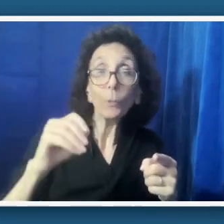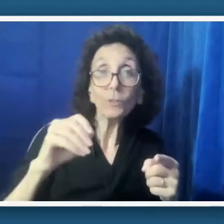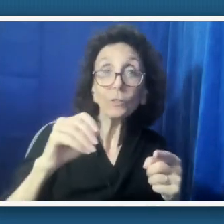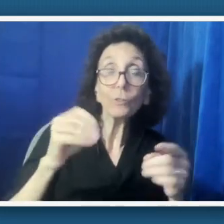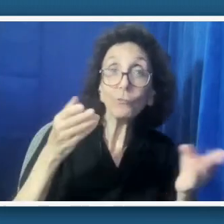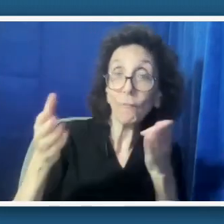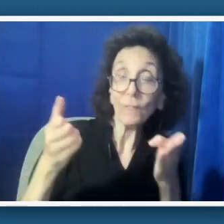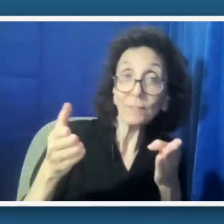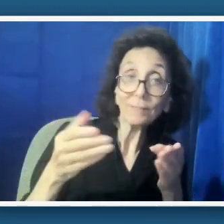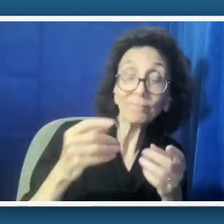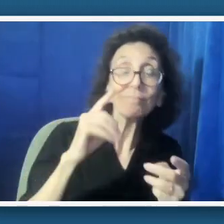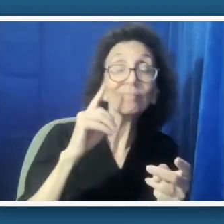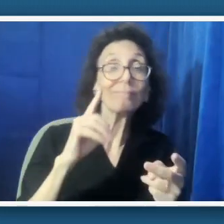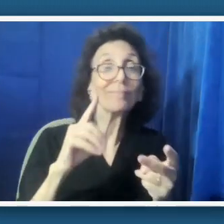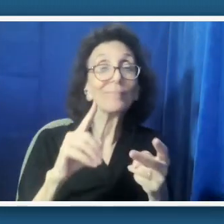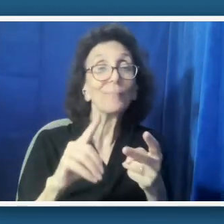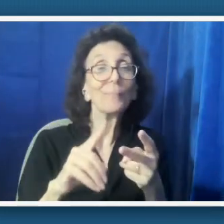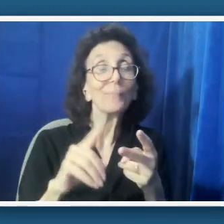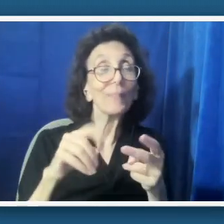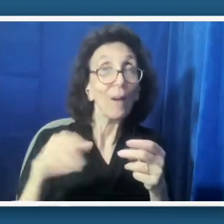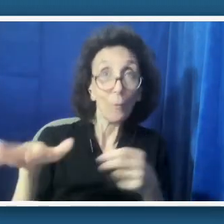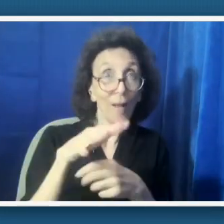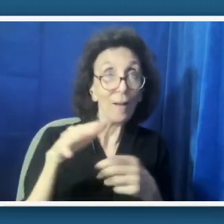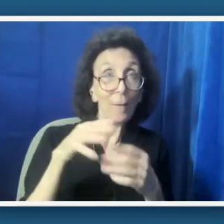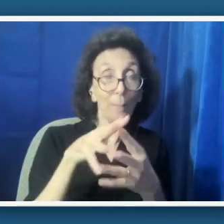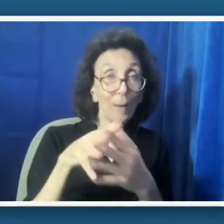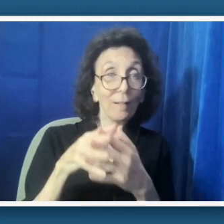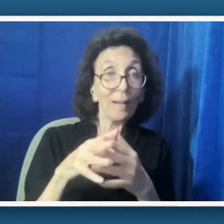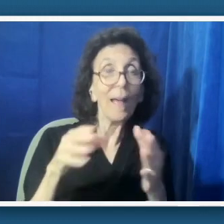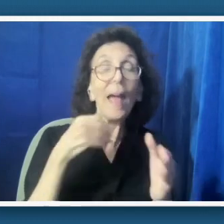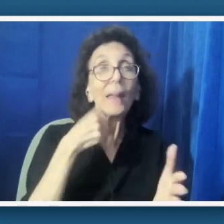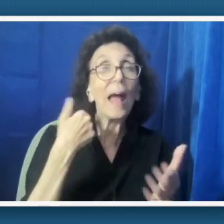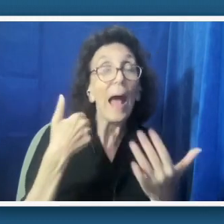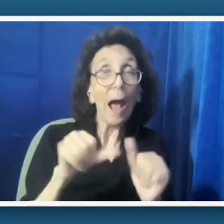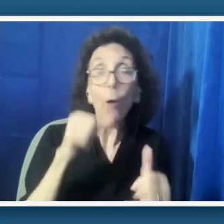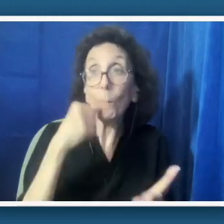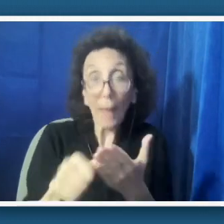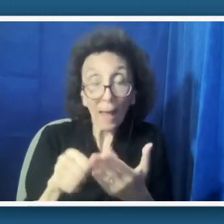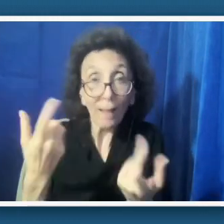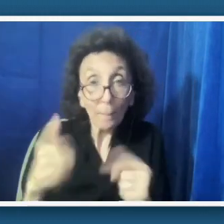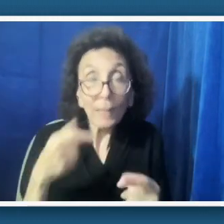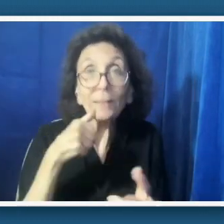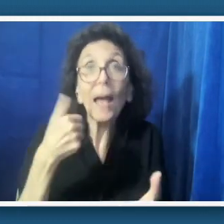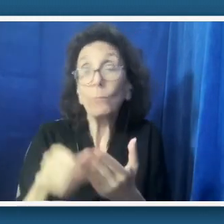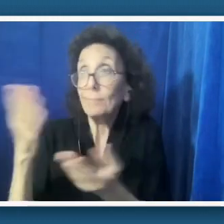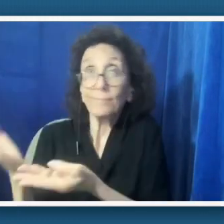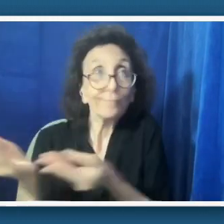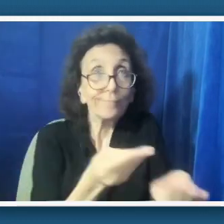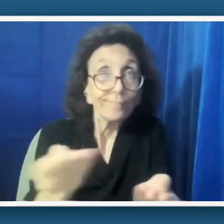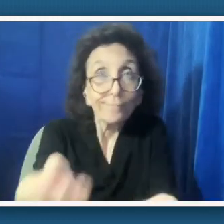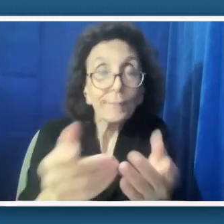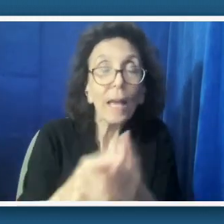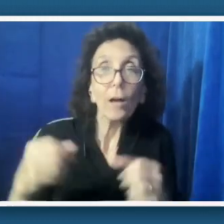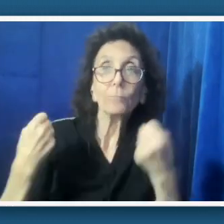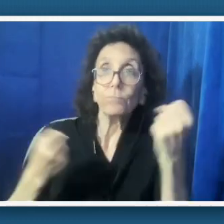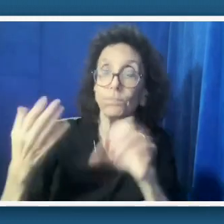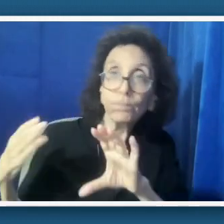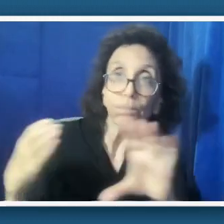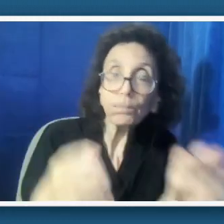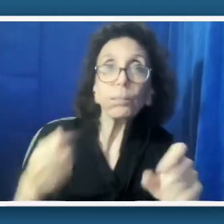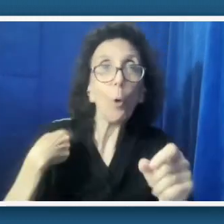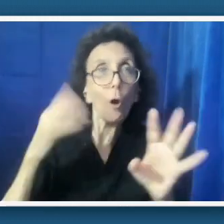in the US, mail and mail delivery, postal transportation, postal